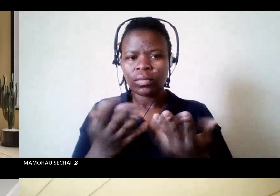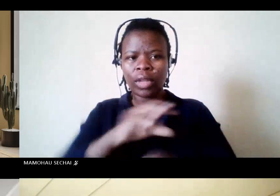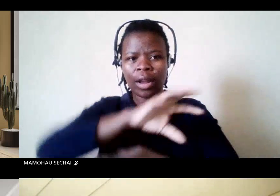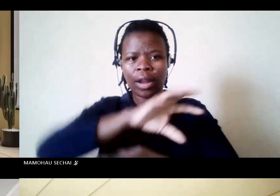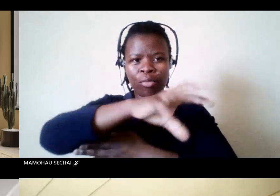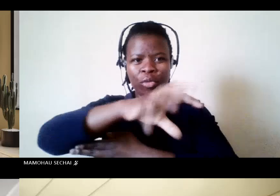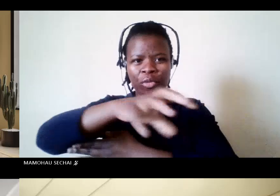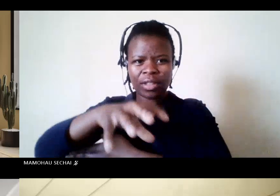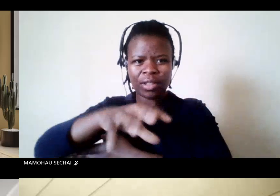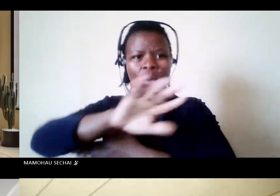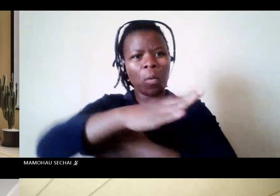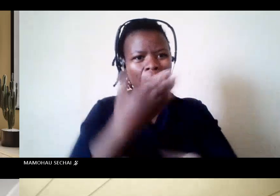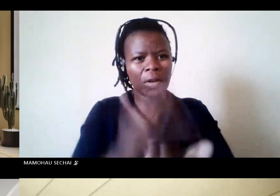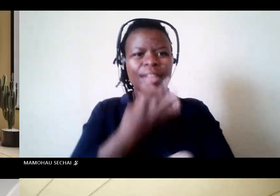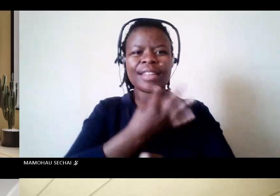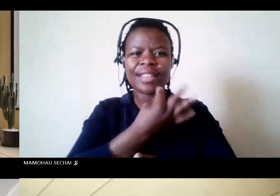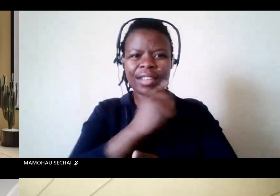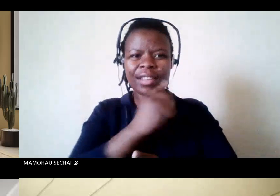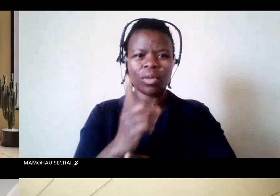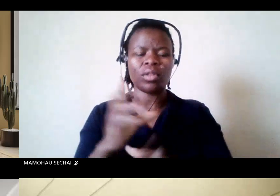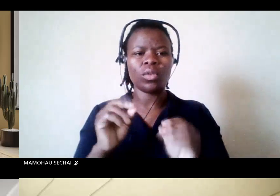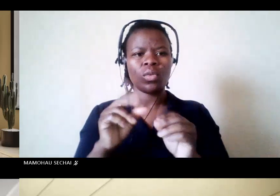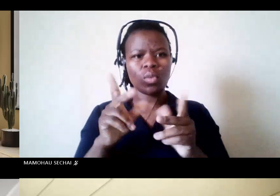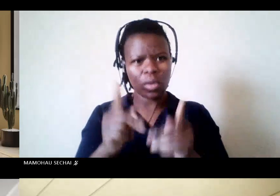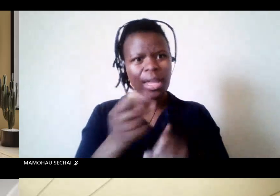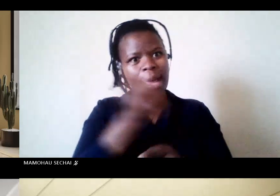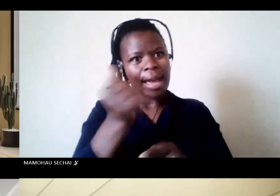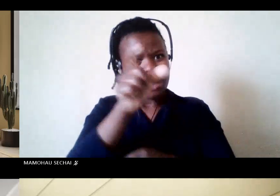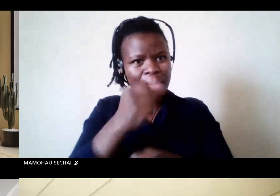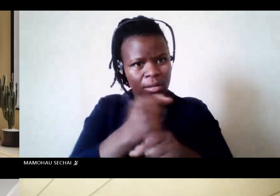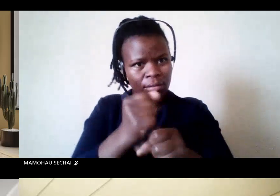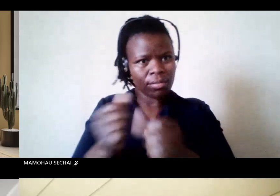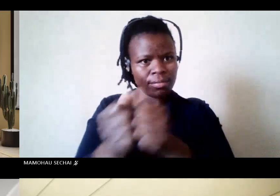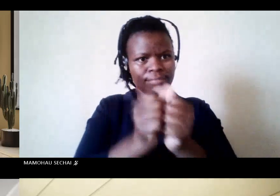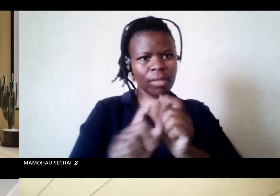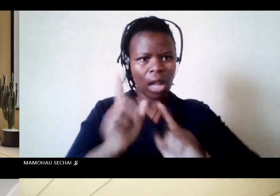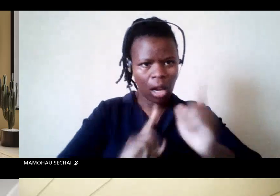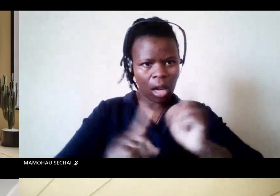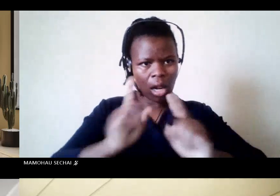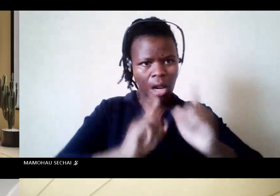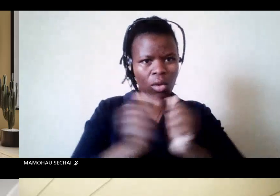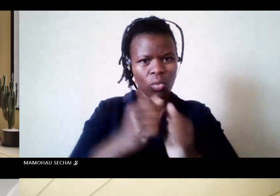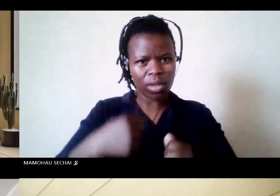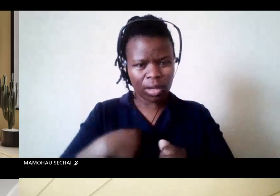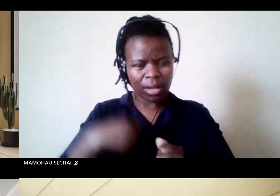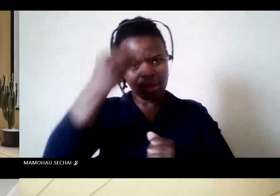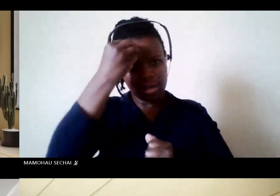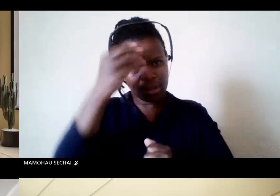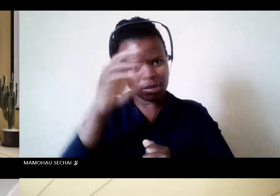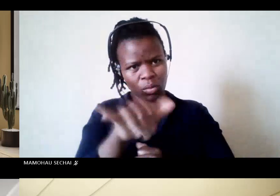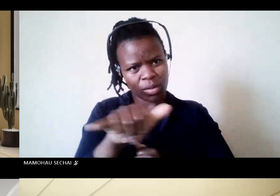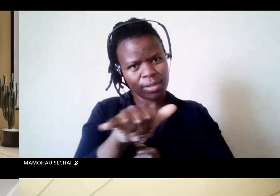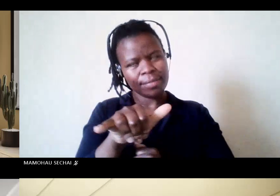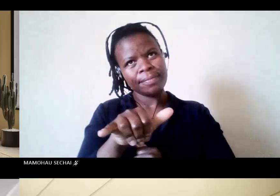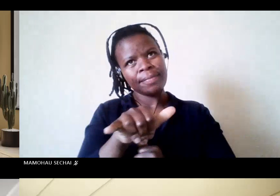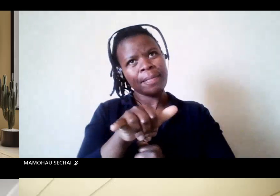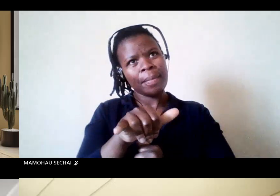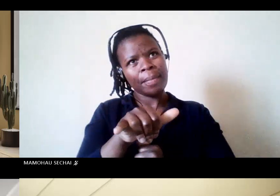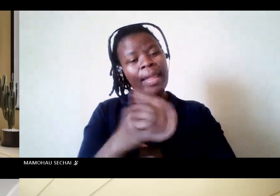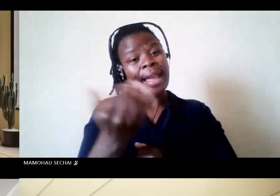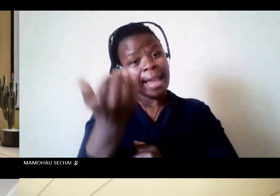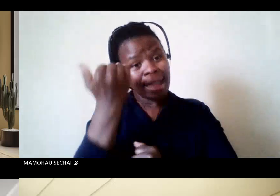maybe let me just say my colleague was engaging with me yesterday with regard to the